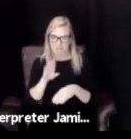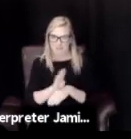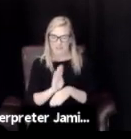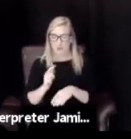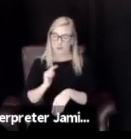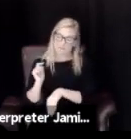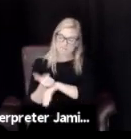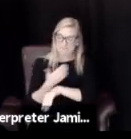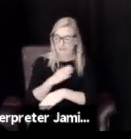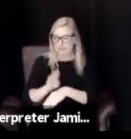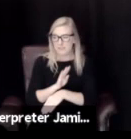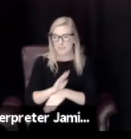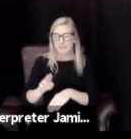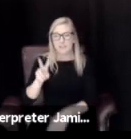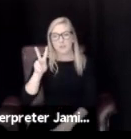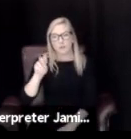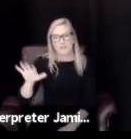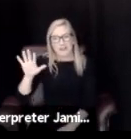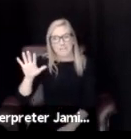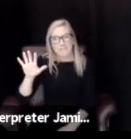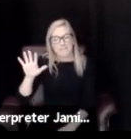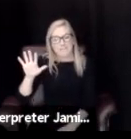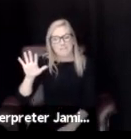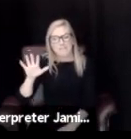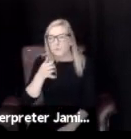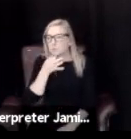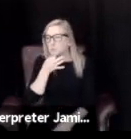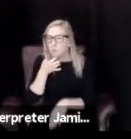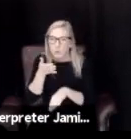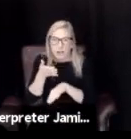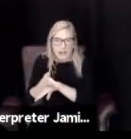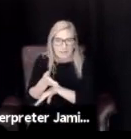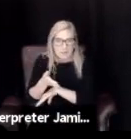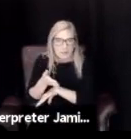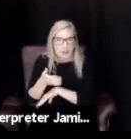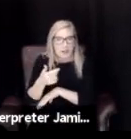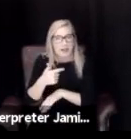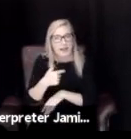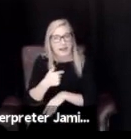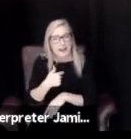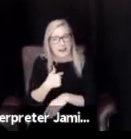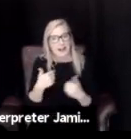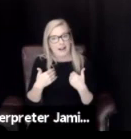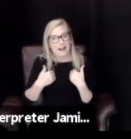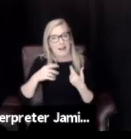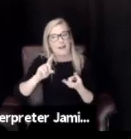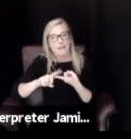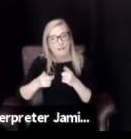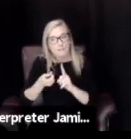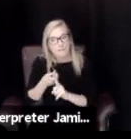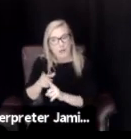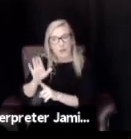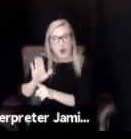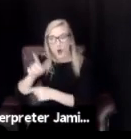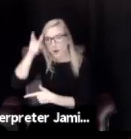in 2005. And shortly thereafter, I had a friend whose brother passed.